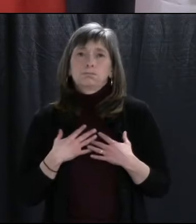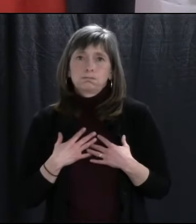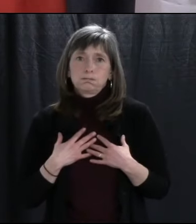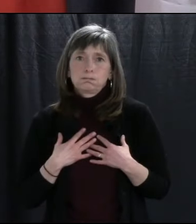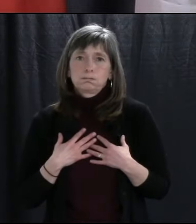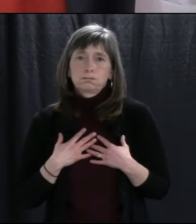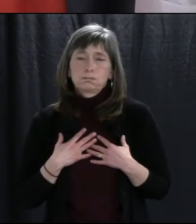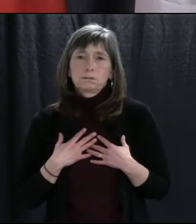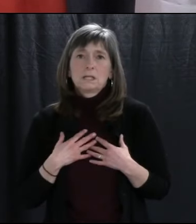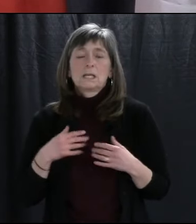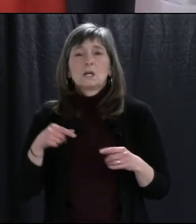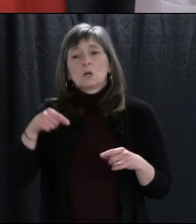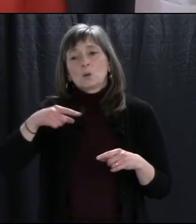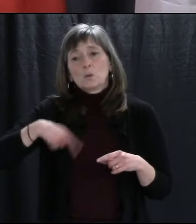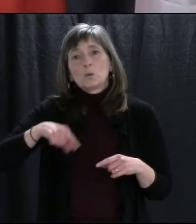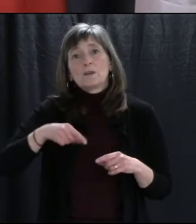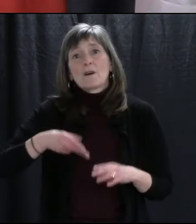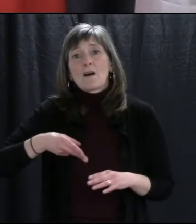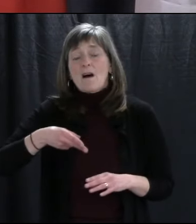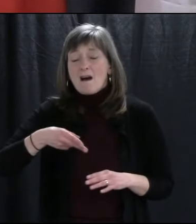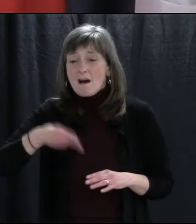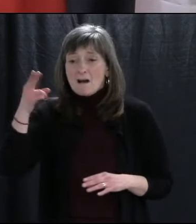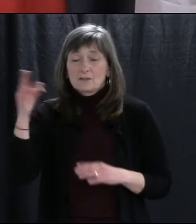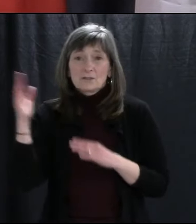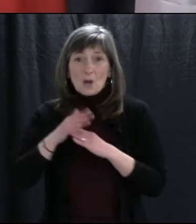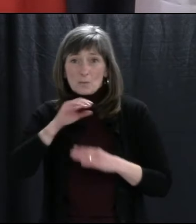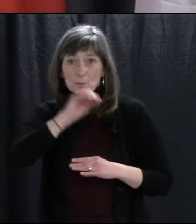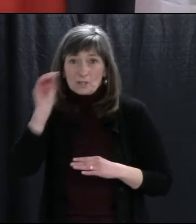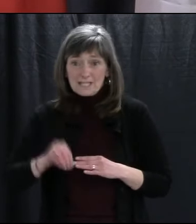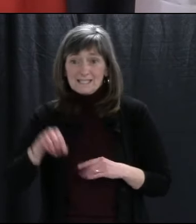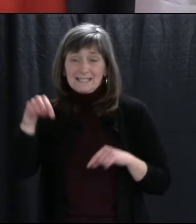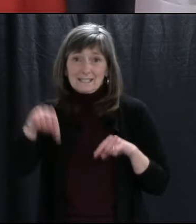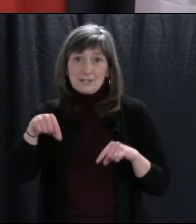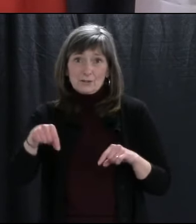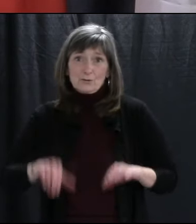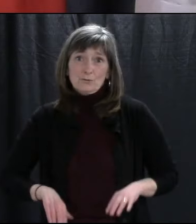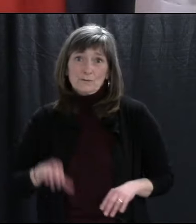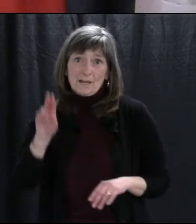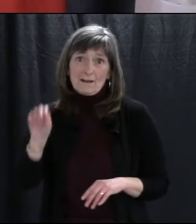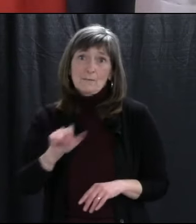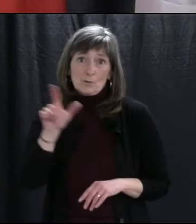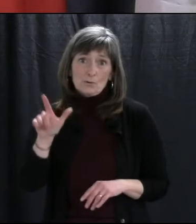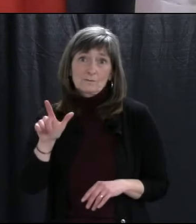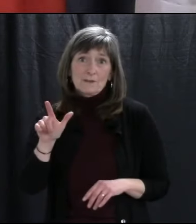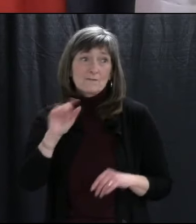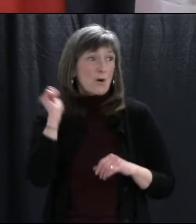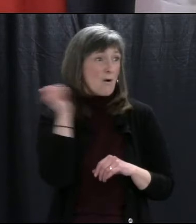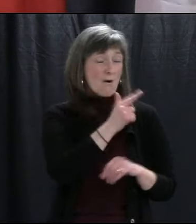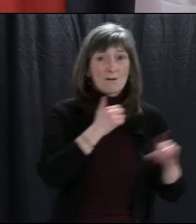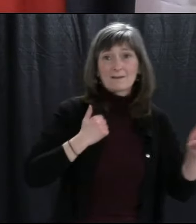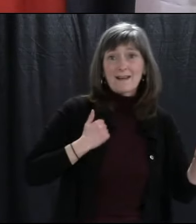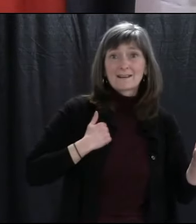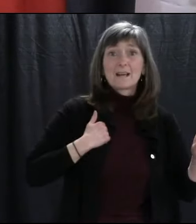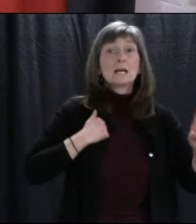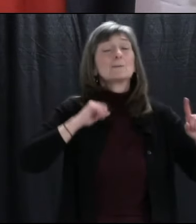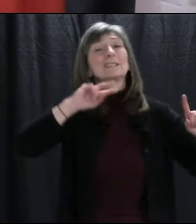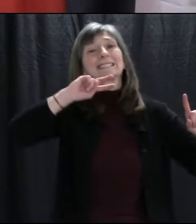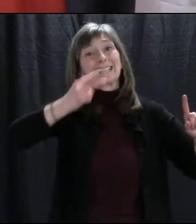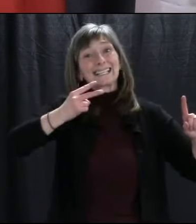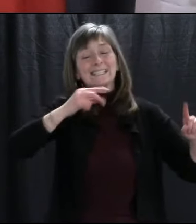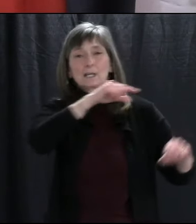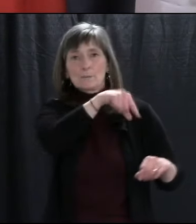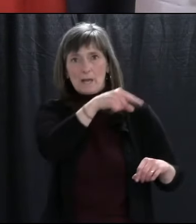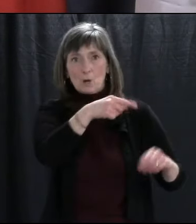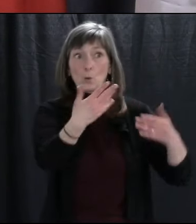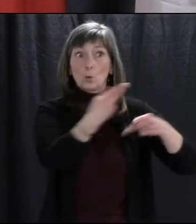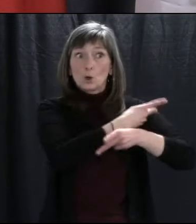highest infiltration of cases in the country in Newfoundland and Labrador, next only to